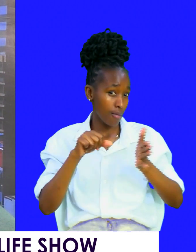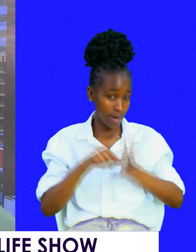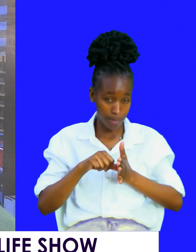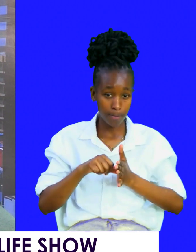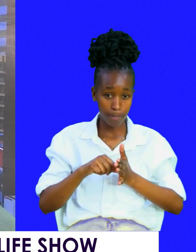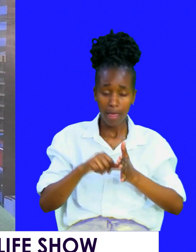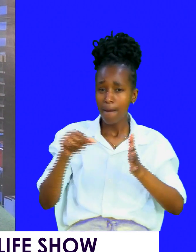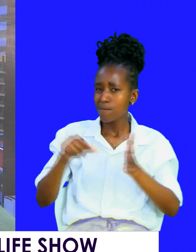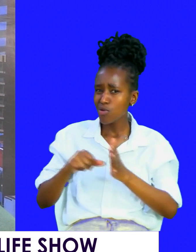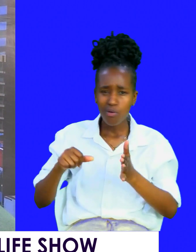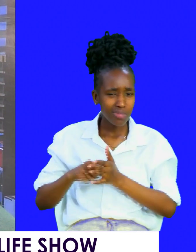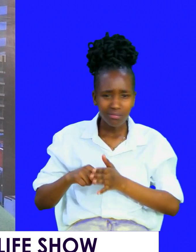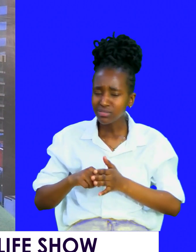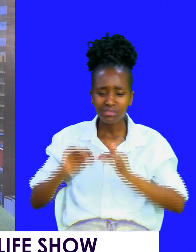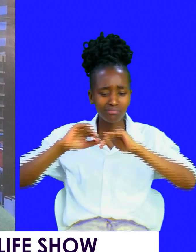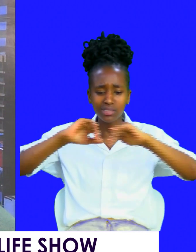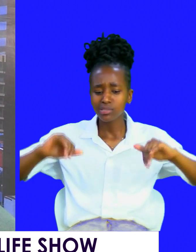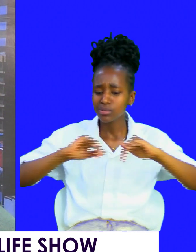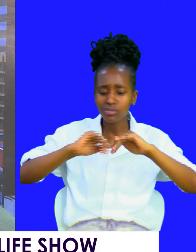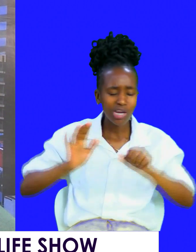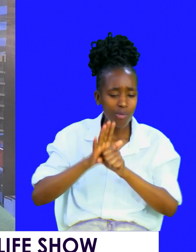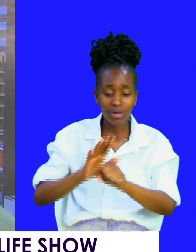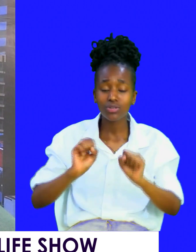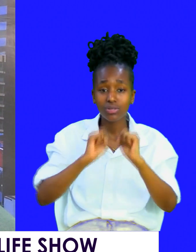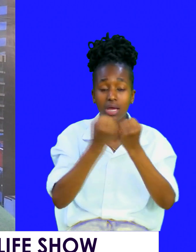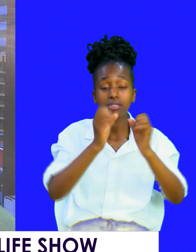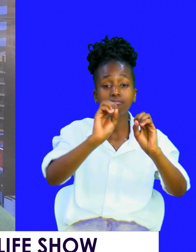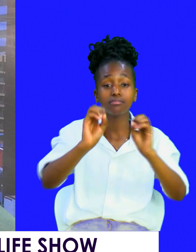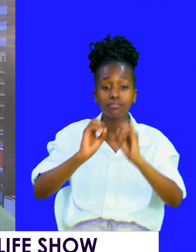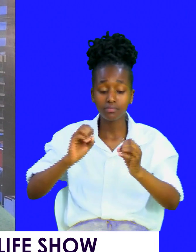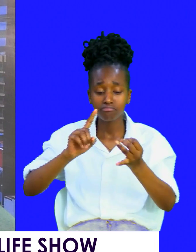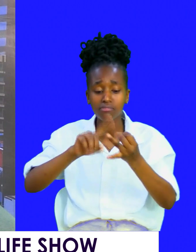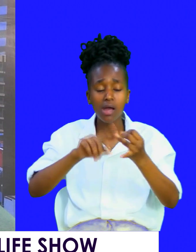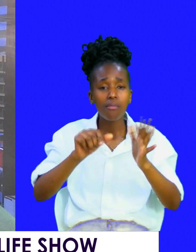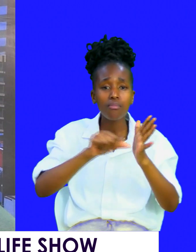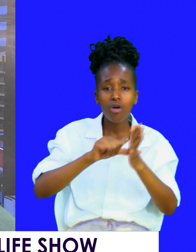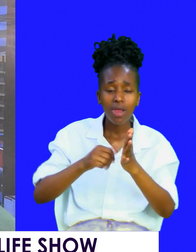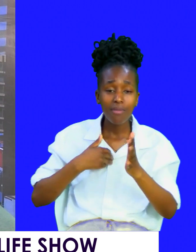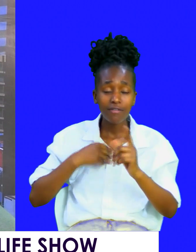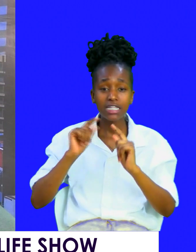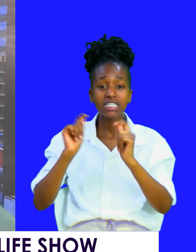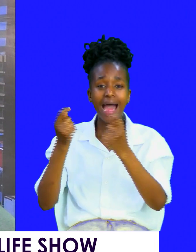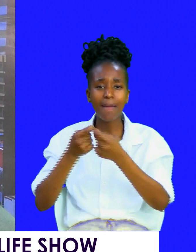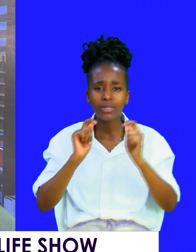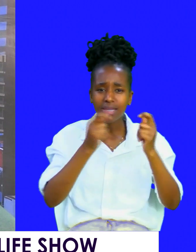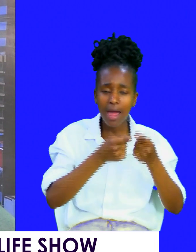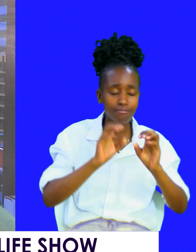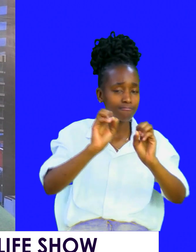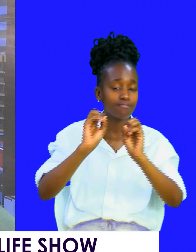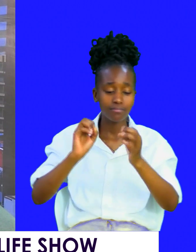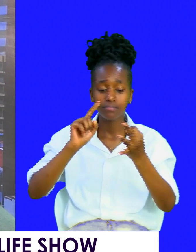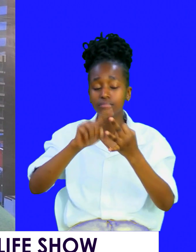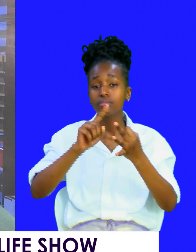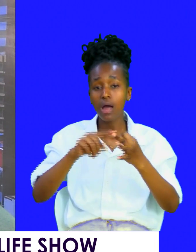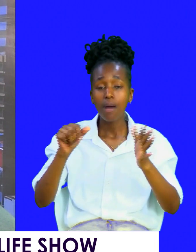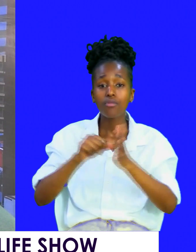the marginalization in the society. The problem is not in the tribalism in the society. The problem is not